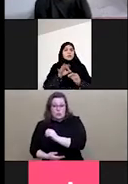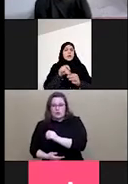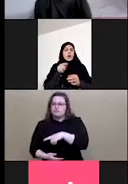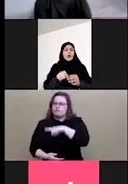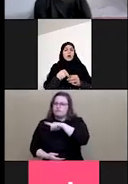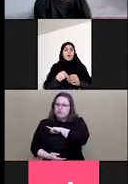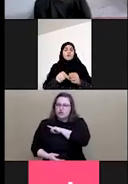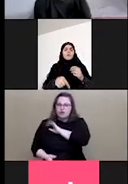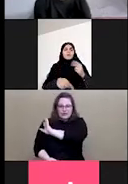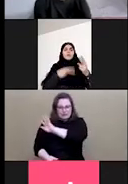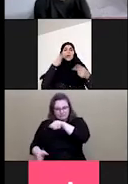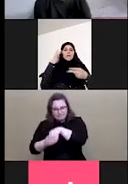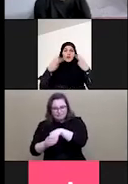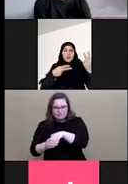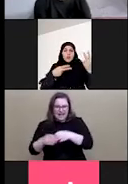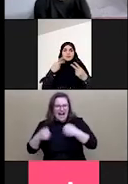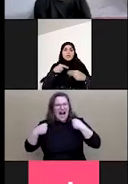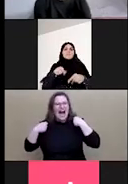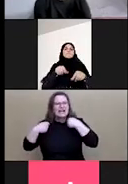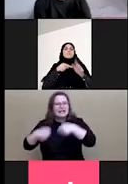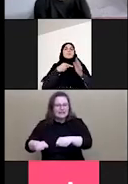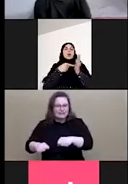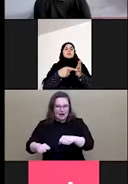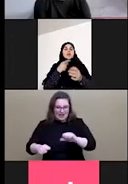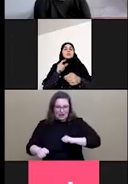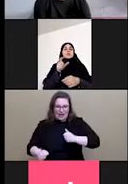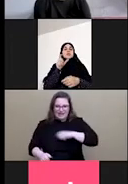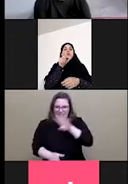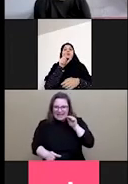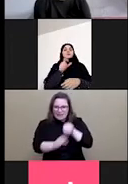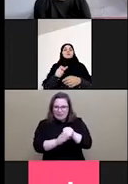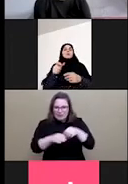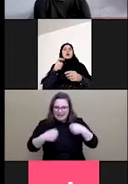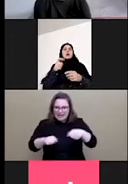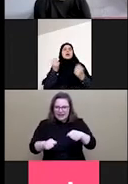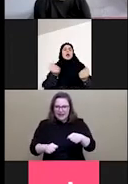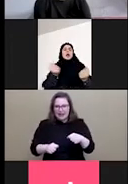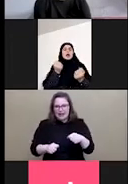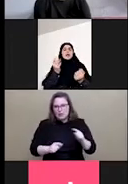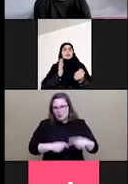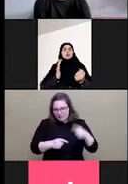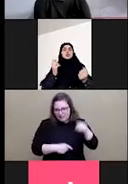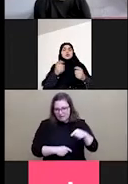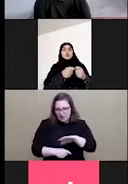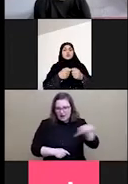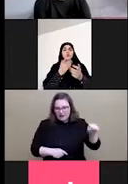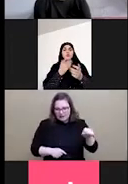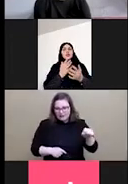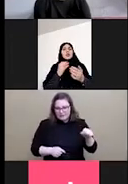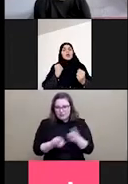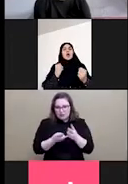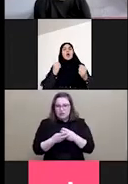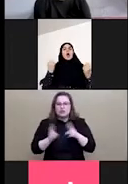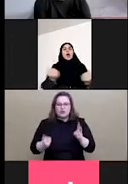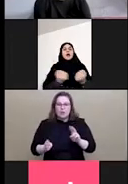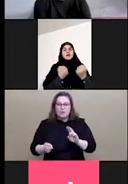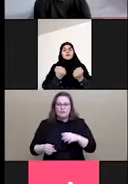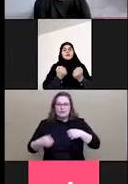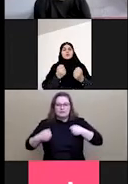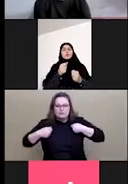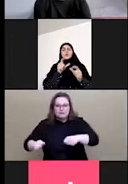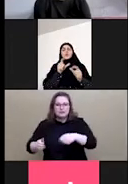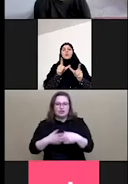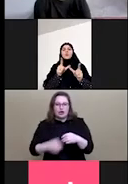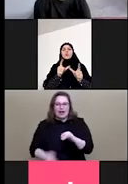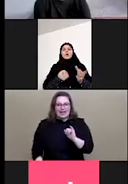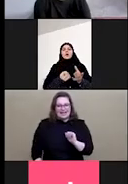and very active in the implementation of the Dialogue for the Future as implementers. But what perhaps